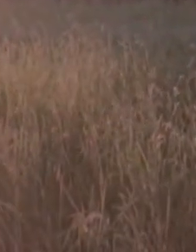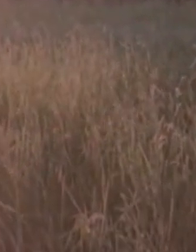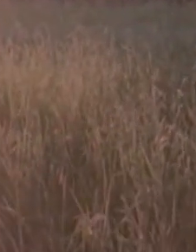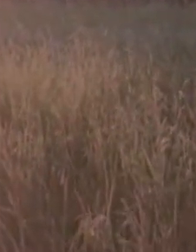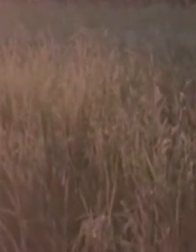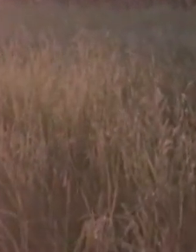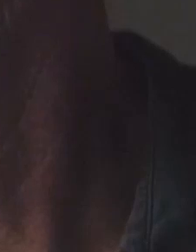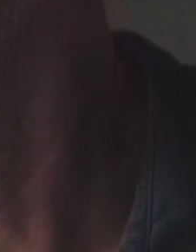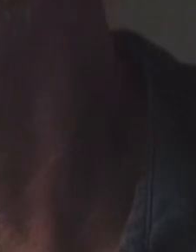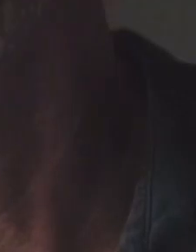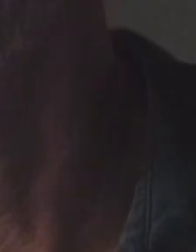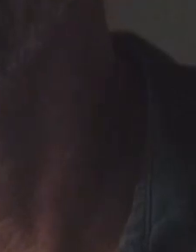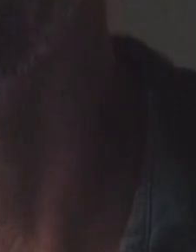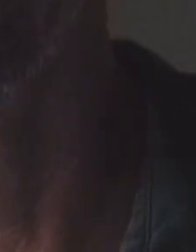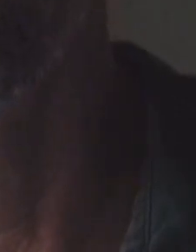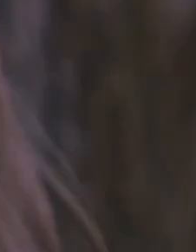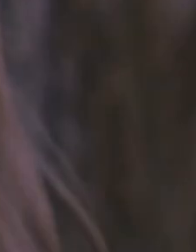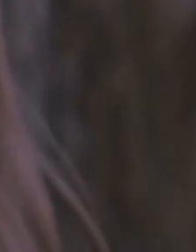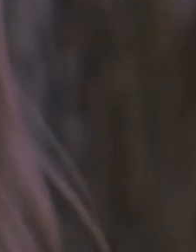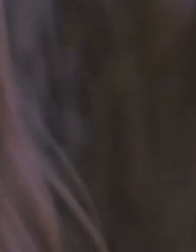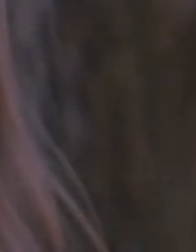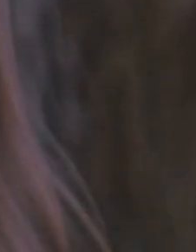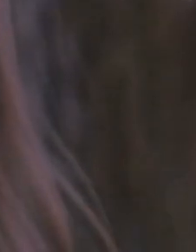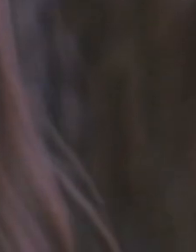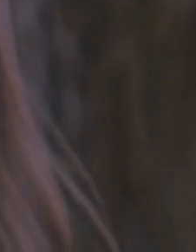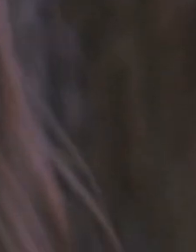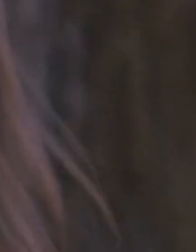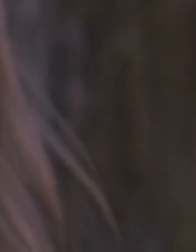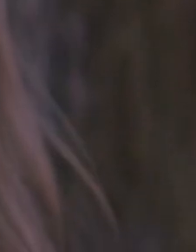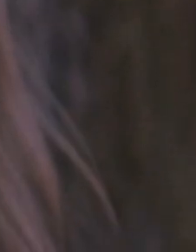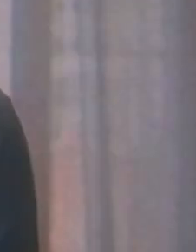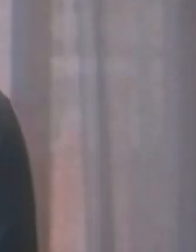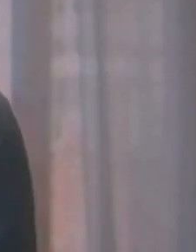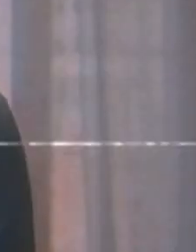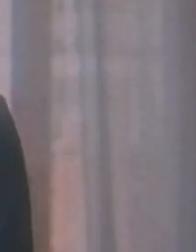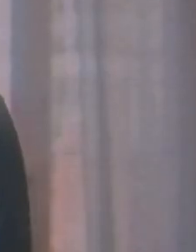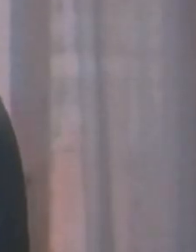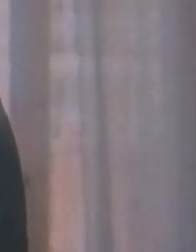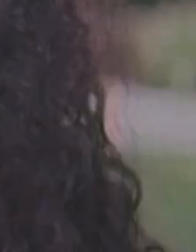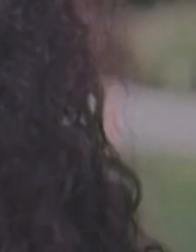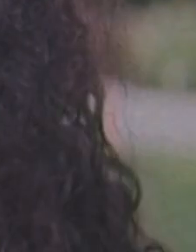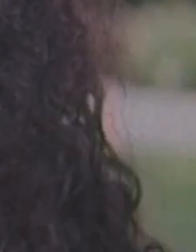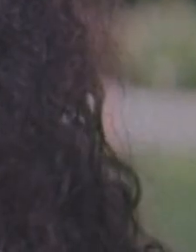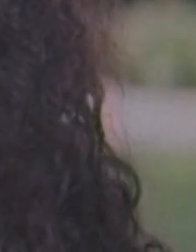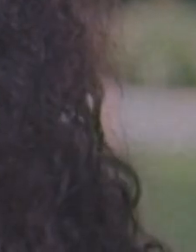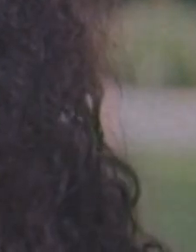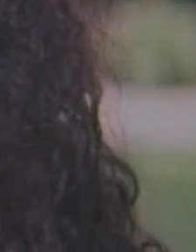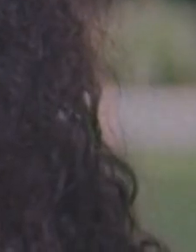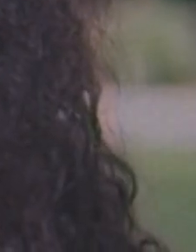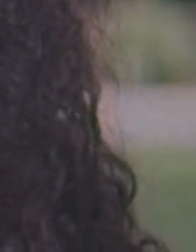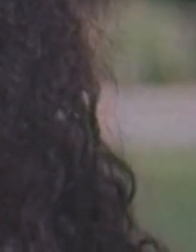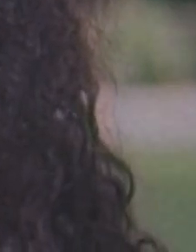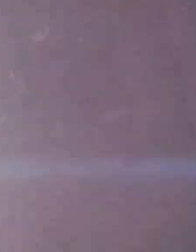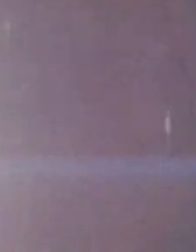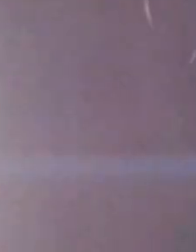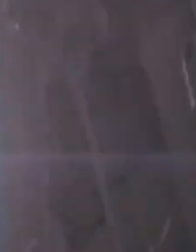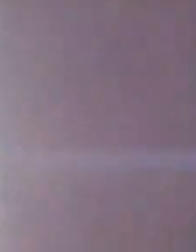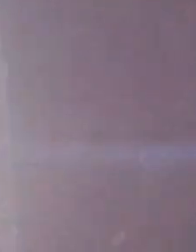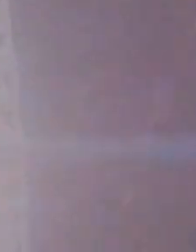God. So to all the sons and daughters of God, to all my brothers and sisters in